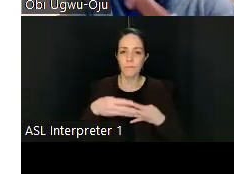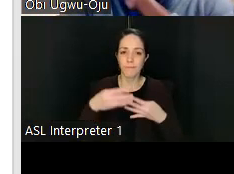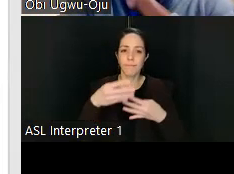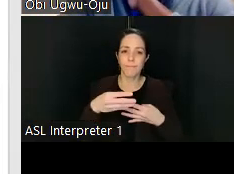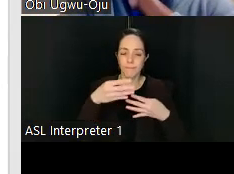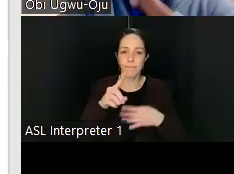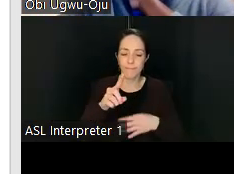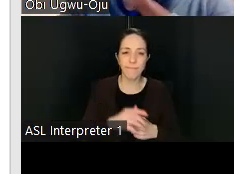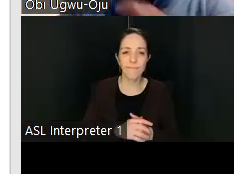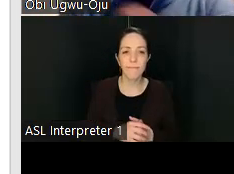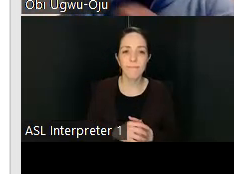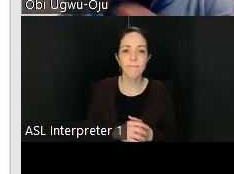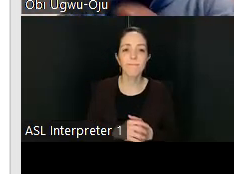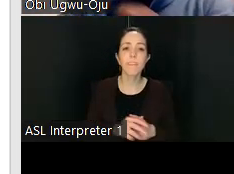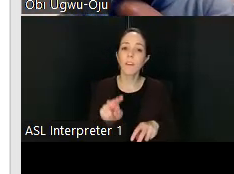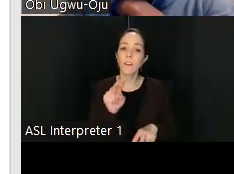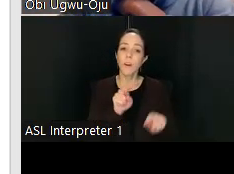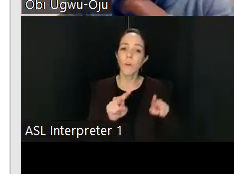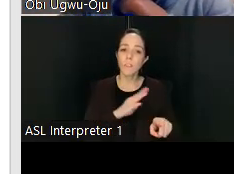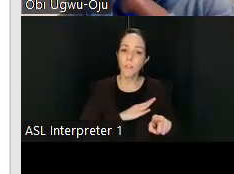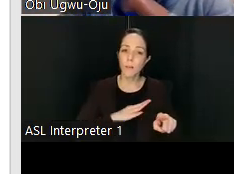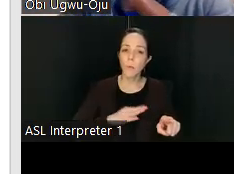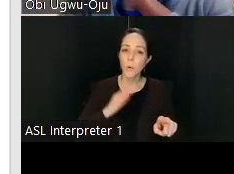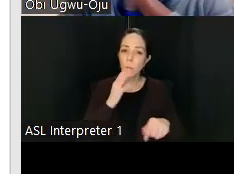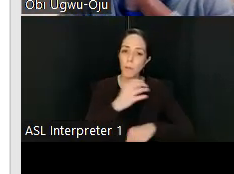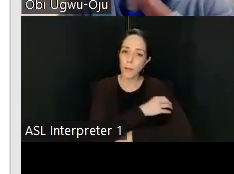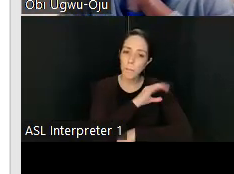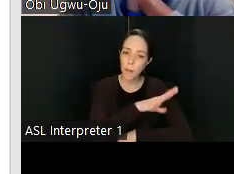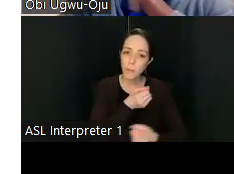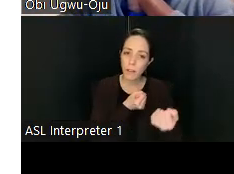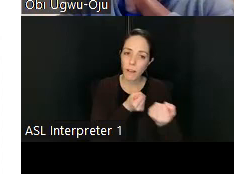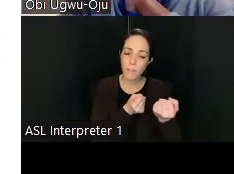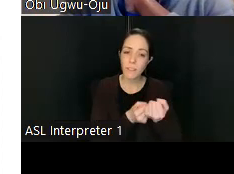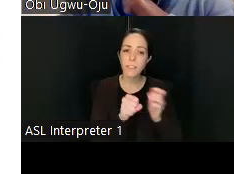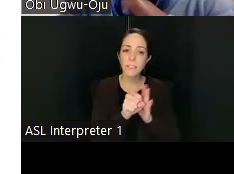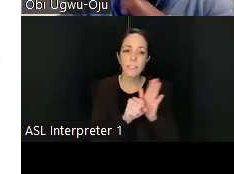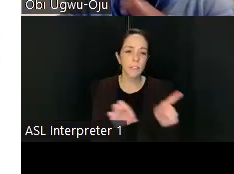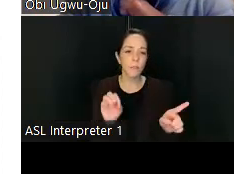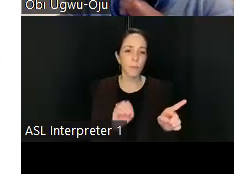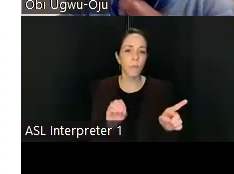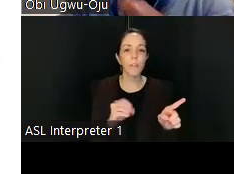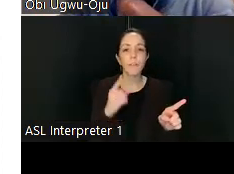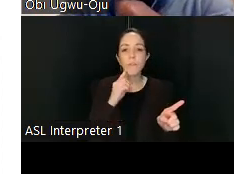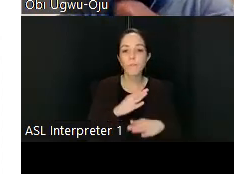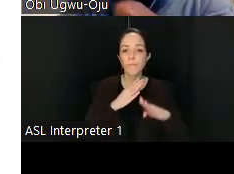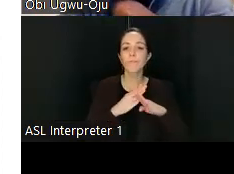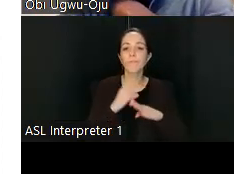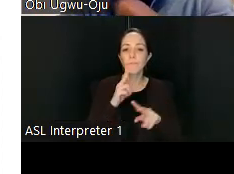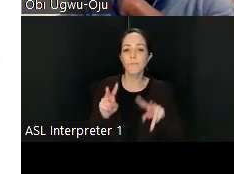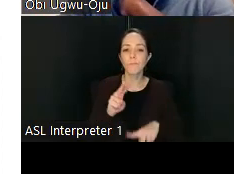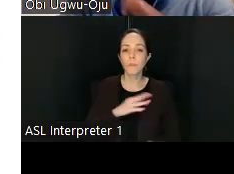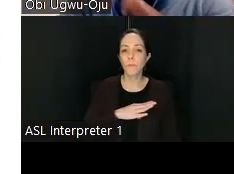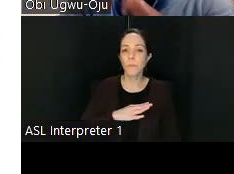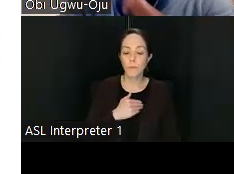oversight board service. The oversight board shall be empowered to advocate to the state of Oregon for protections for oversight board members.